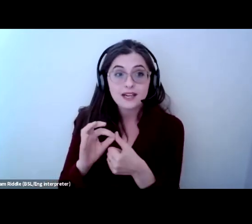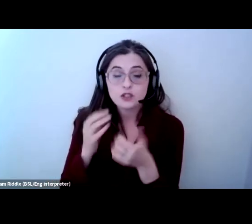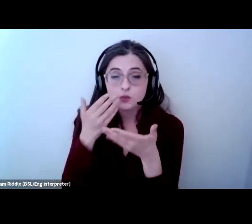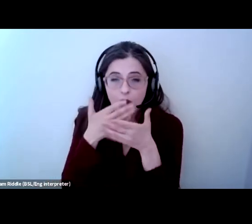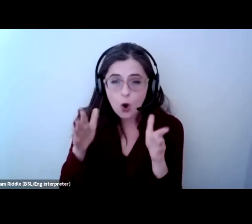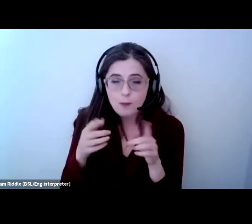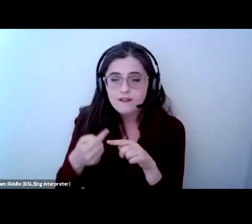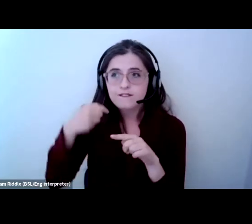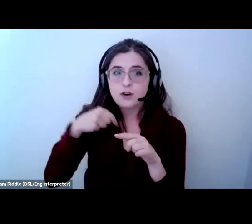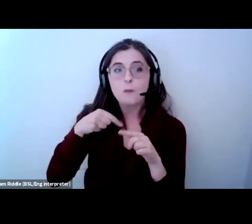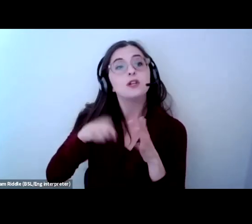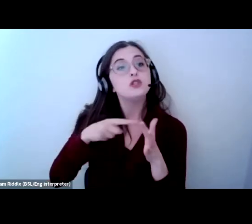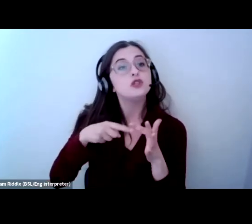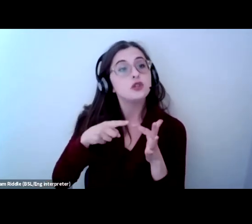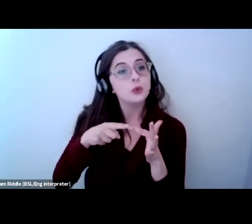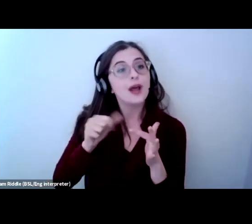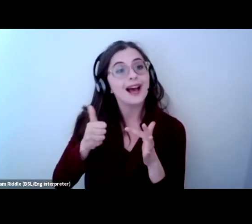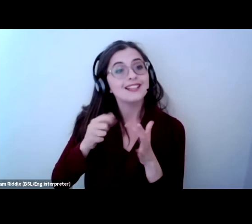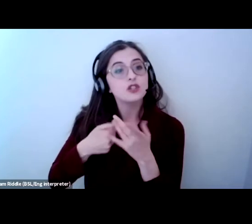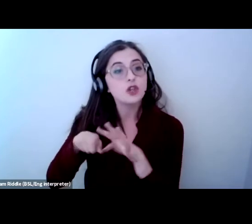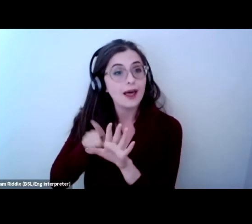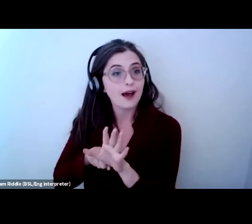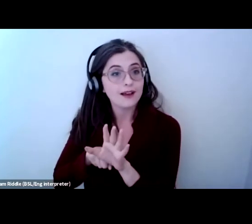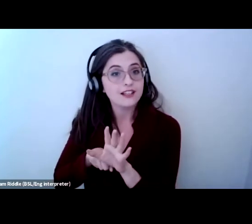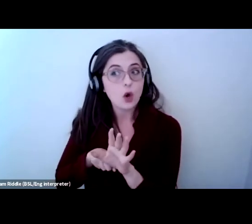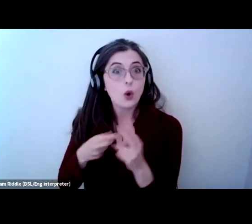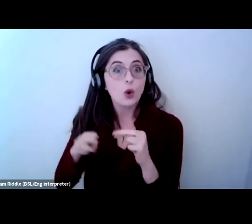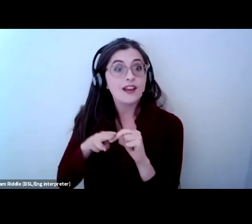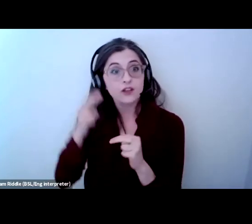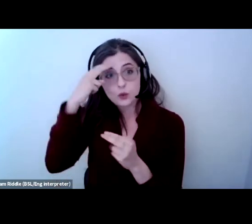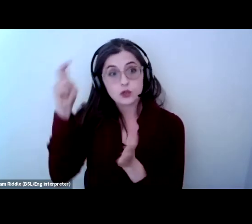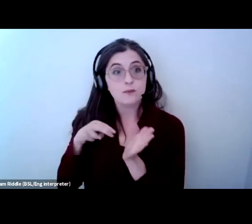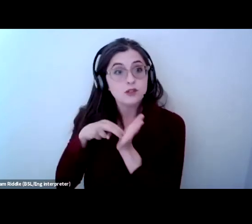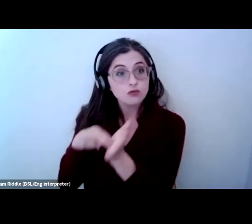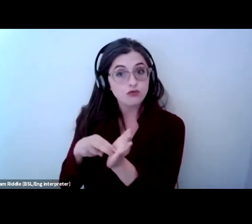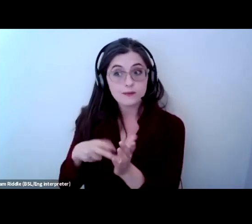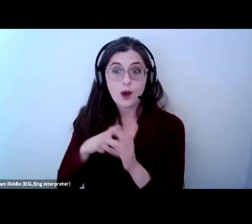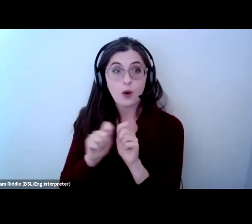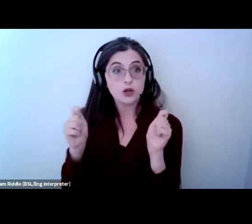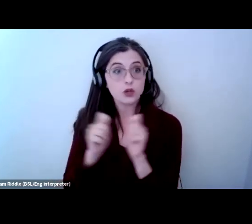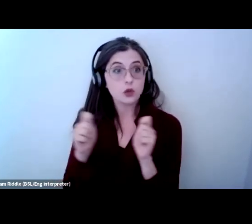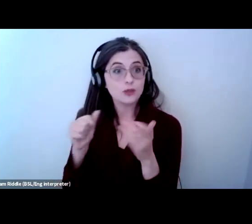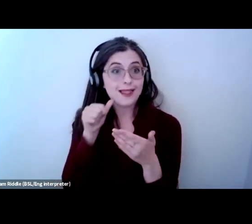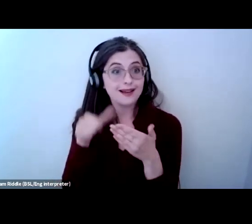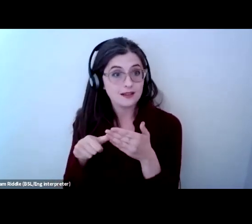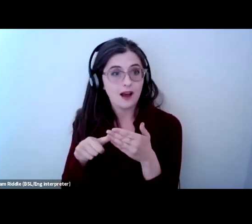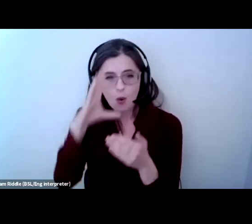open from June and July. So do subscribe to our newsletter to be notified about that, and I can put links